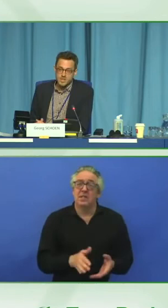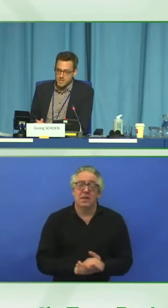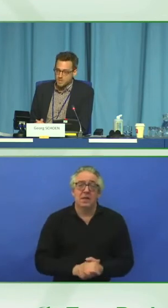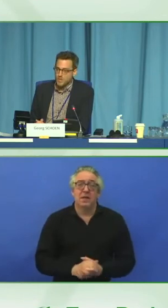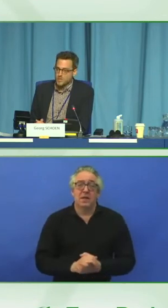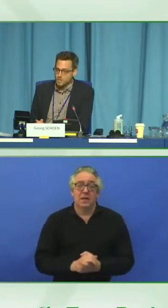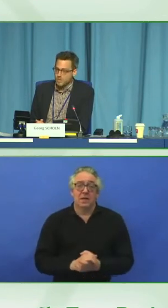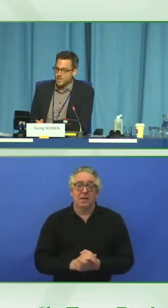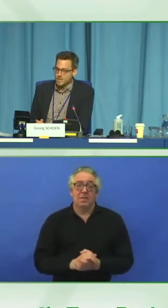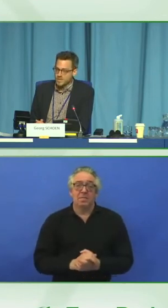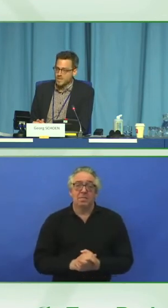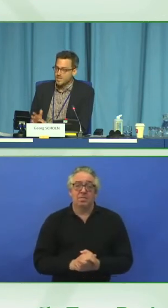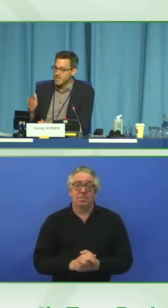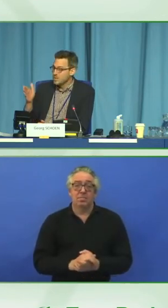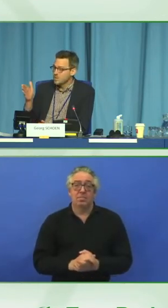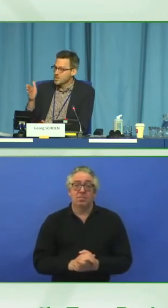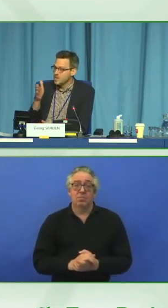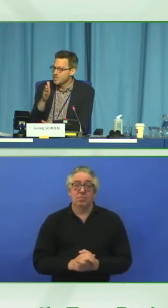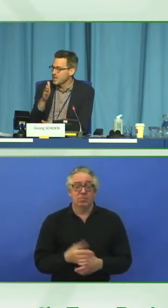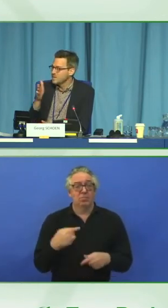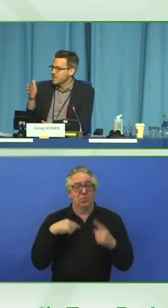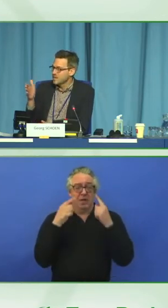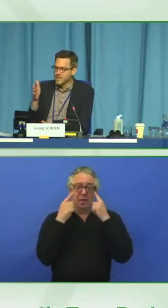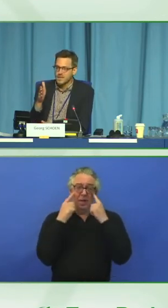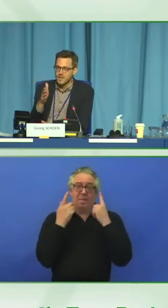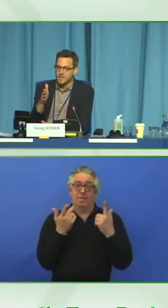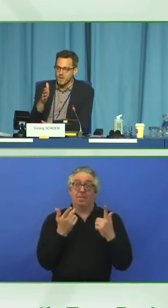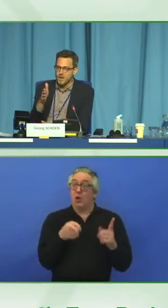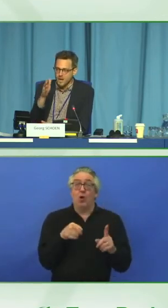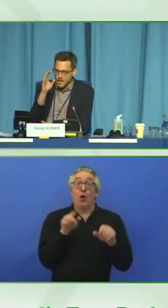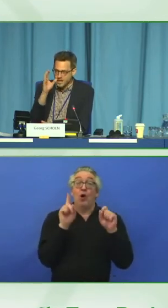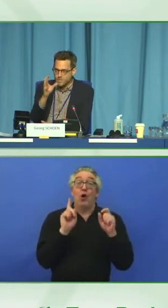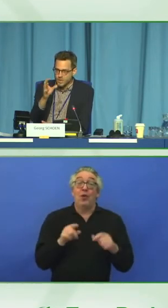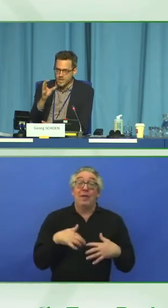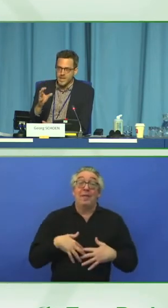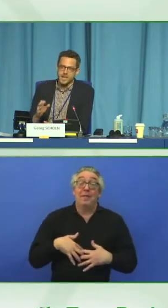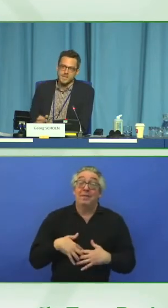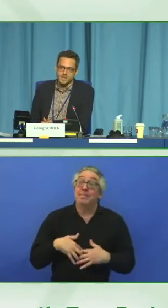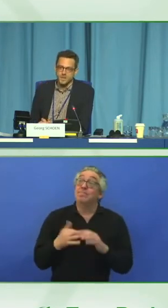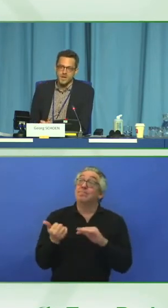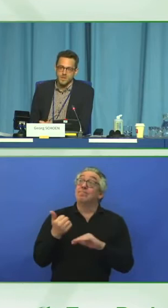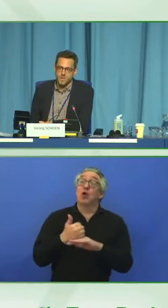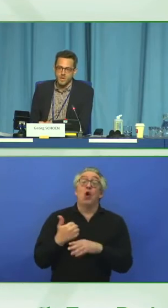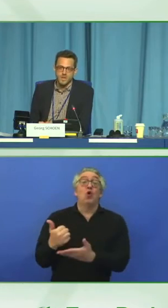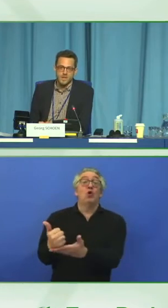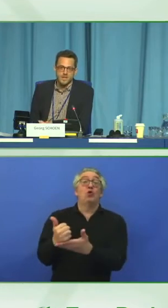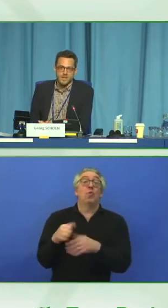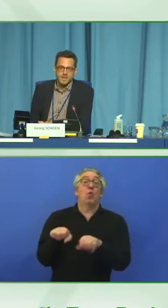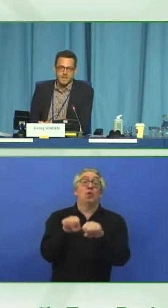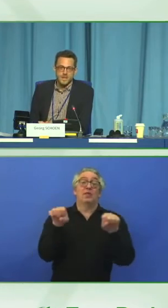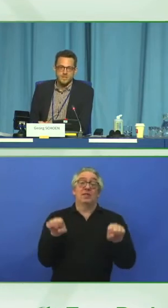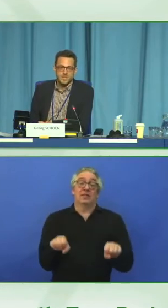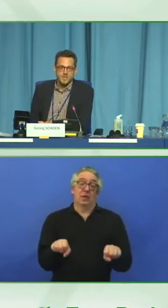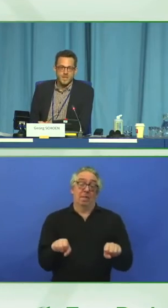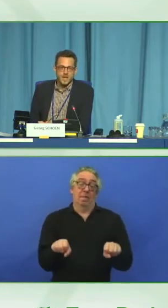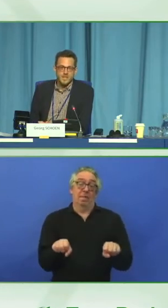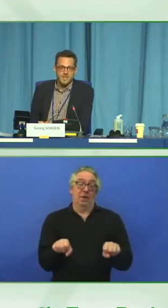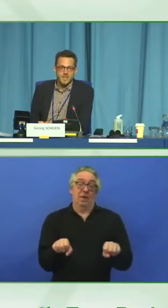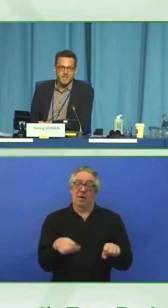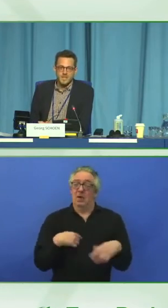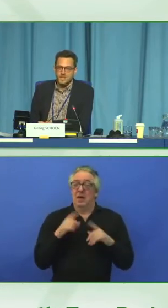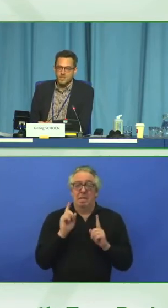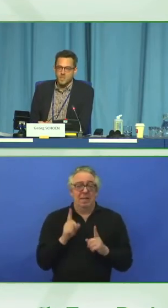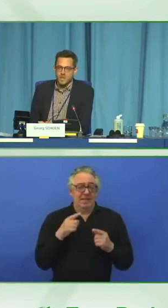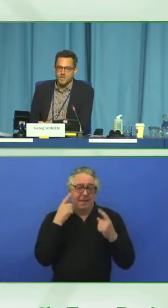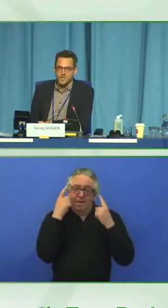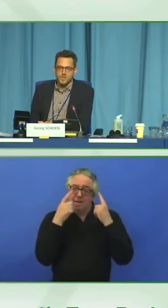of the ecosystem of support that we need to shift, I think, and put a lens on our work here. I see